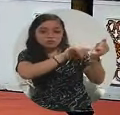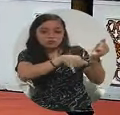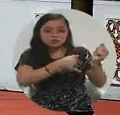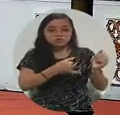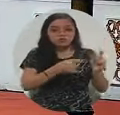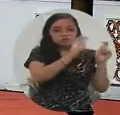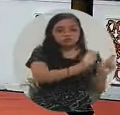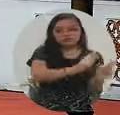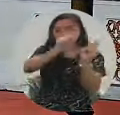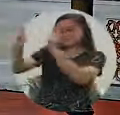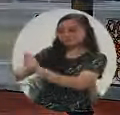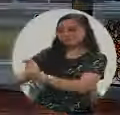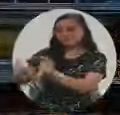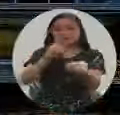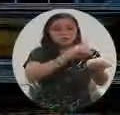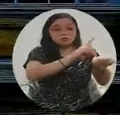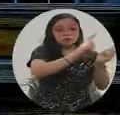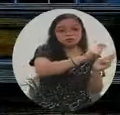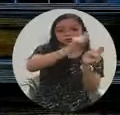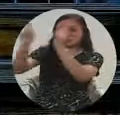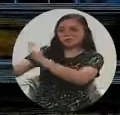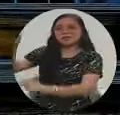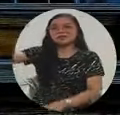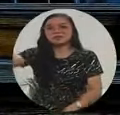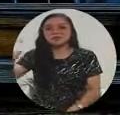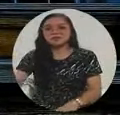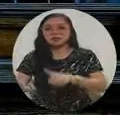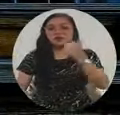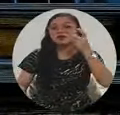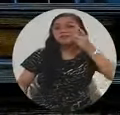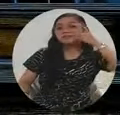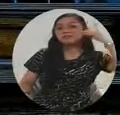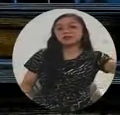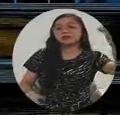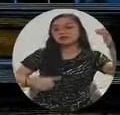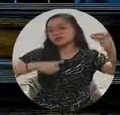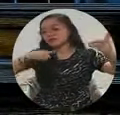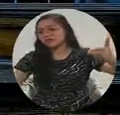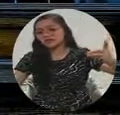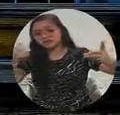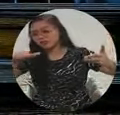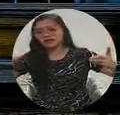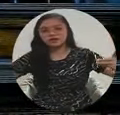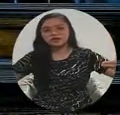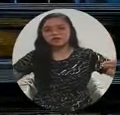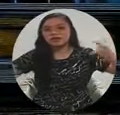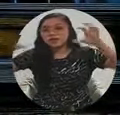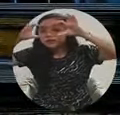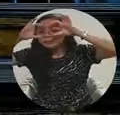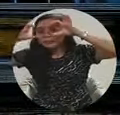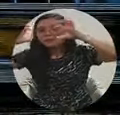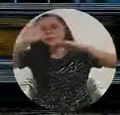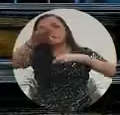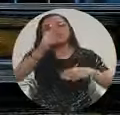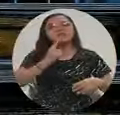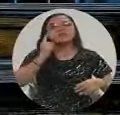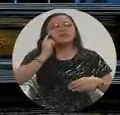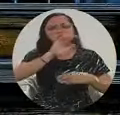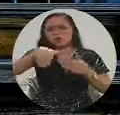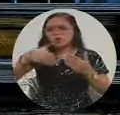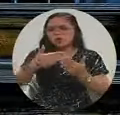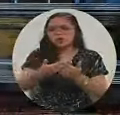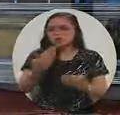profession. Doctora here is medicine, and some of you are dentists, and you're in the medical profession. But my friend,